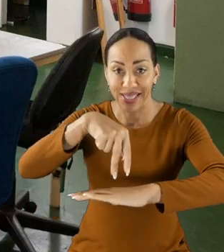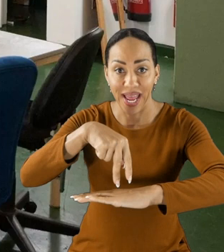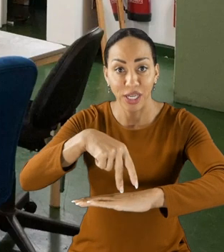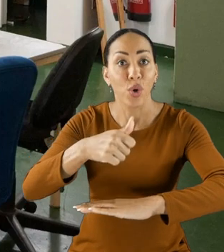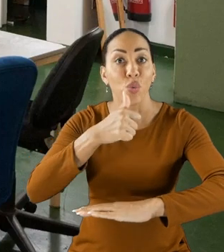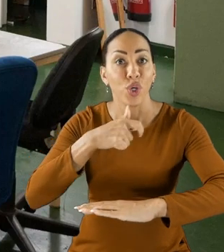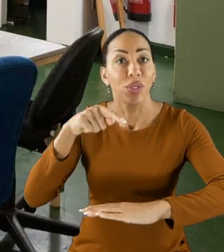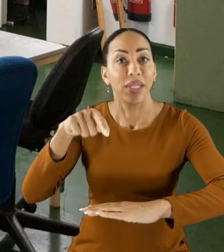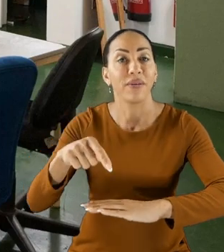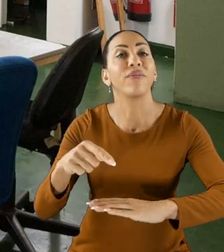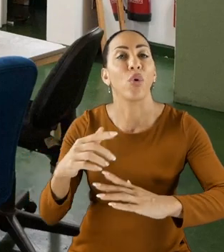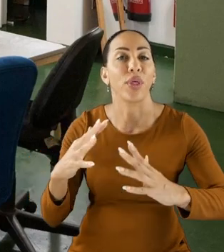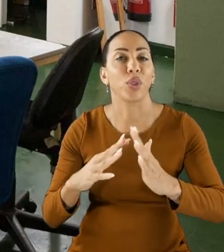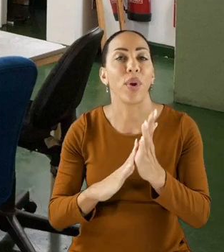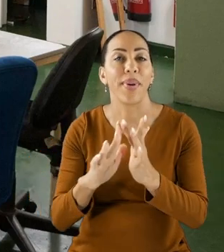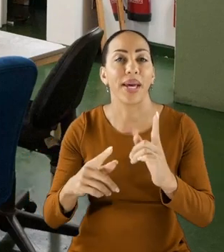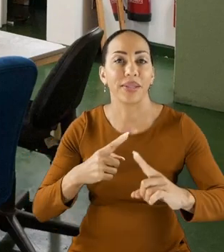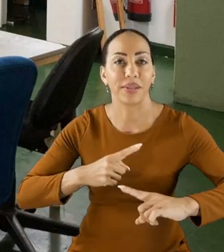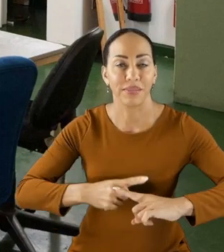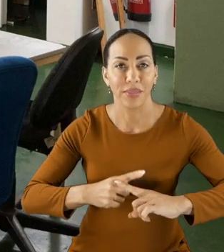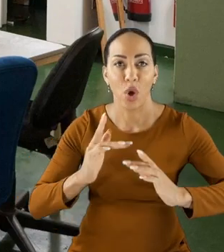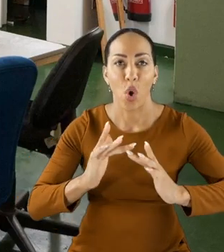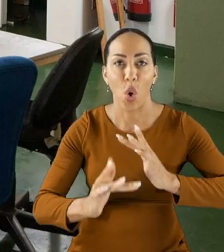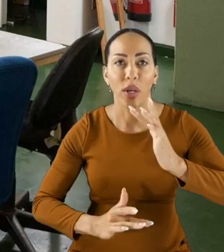concept of a stage is really what we're using